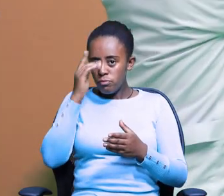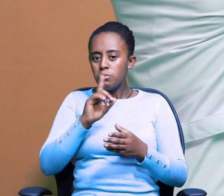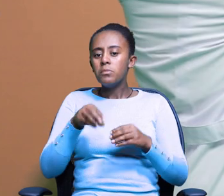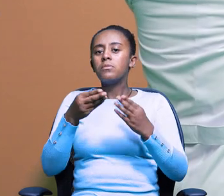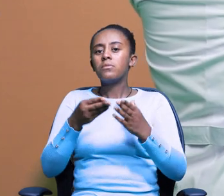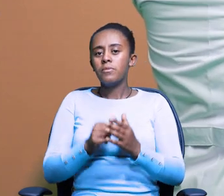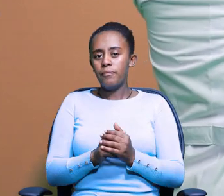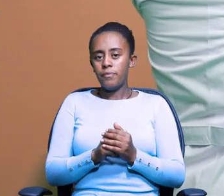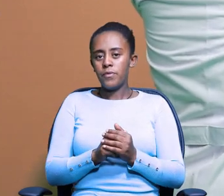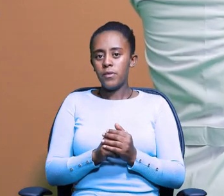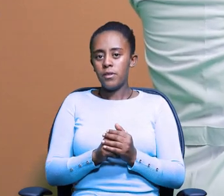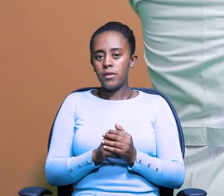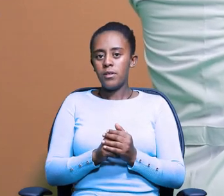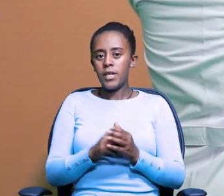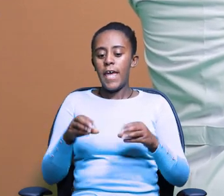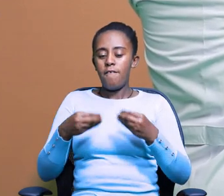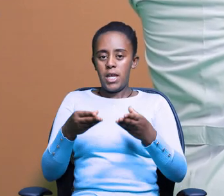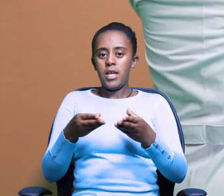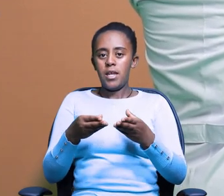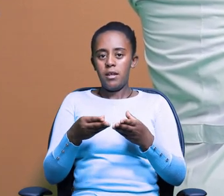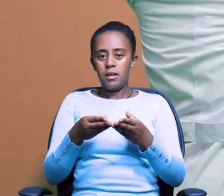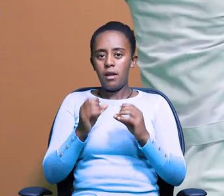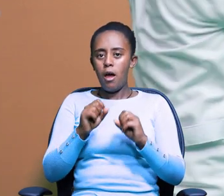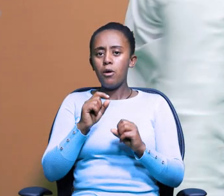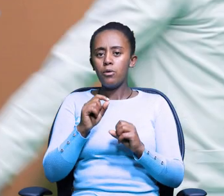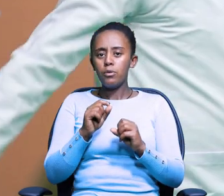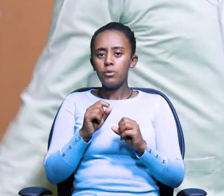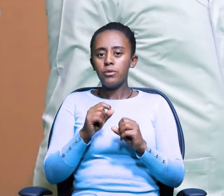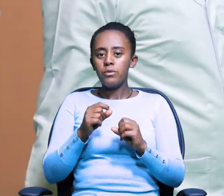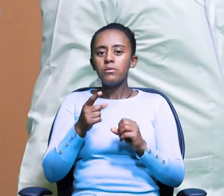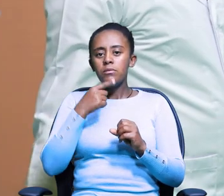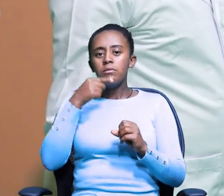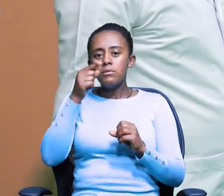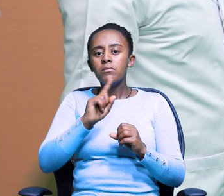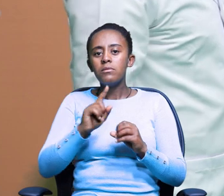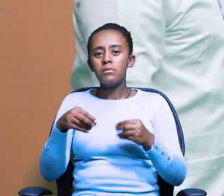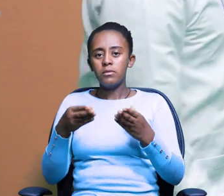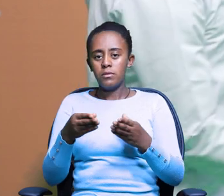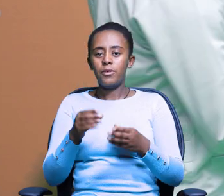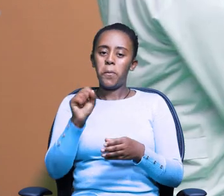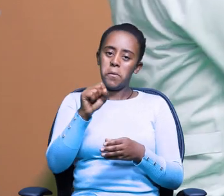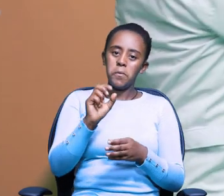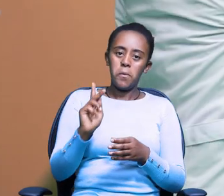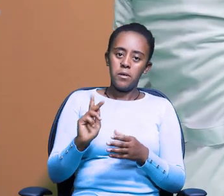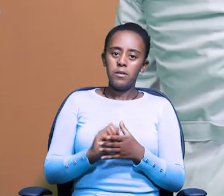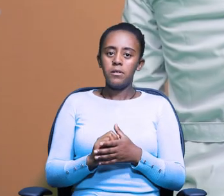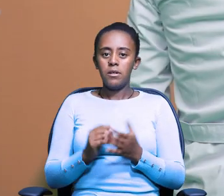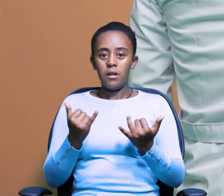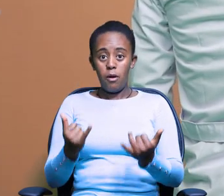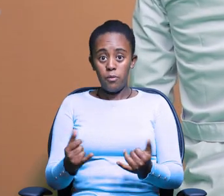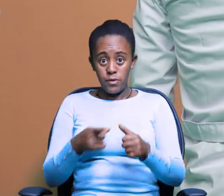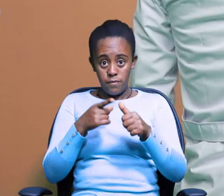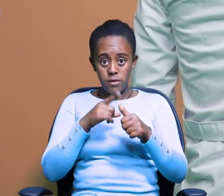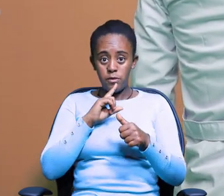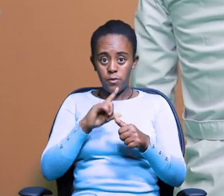first you should have to know what is given. What is given? Can you tell me, my student? Yes, okay. Now, the first